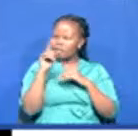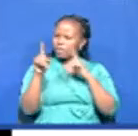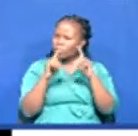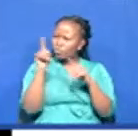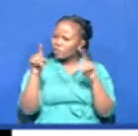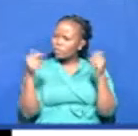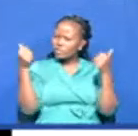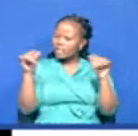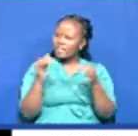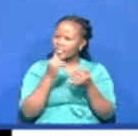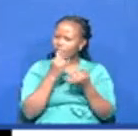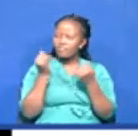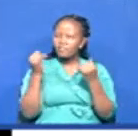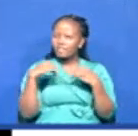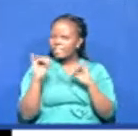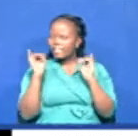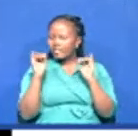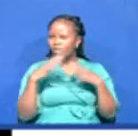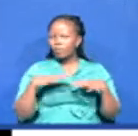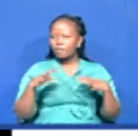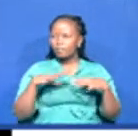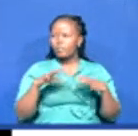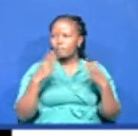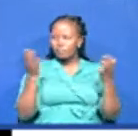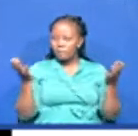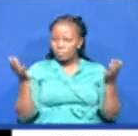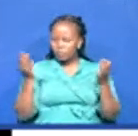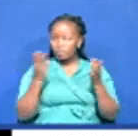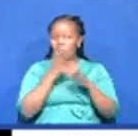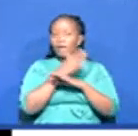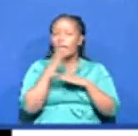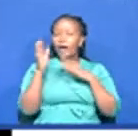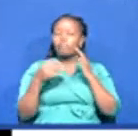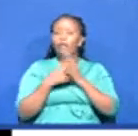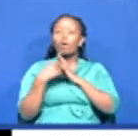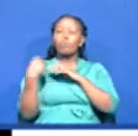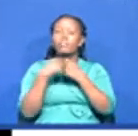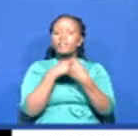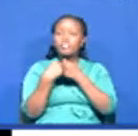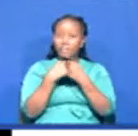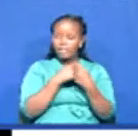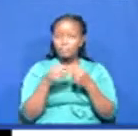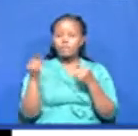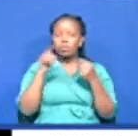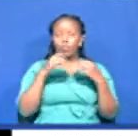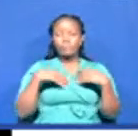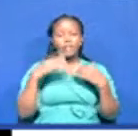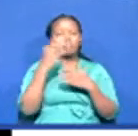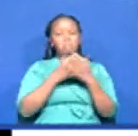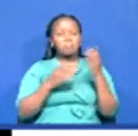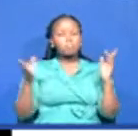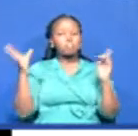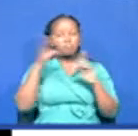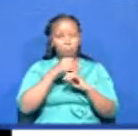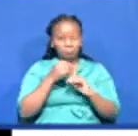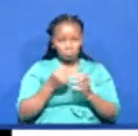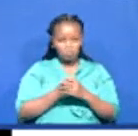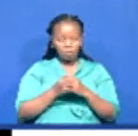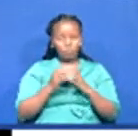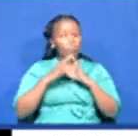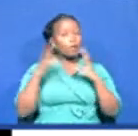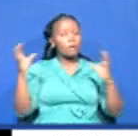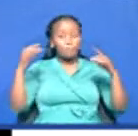it. So despite these challenges, we have made some inroads. Our biggest success was